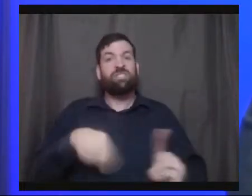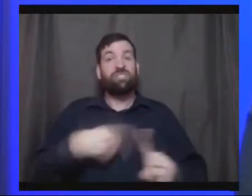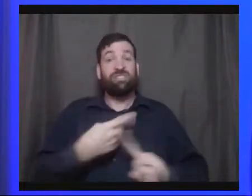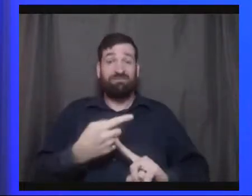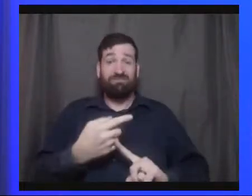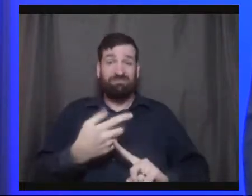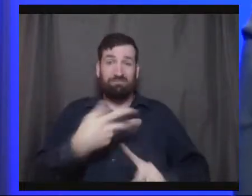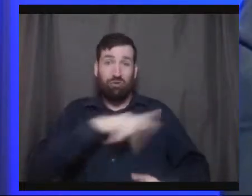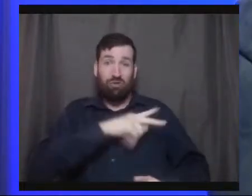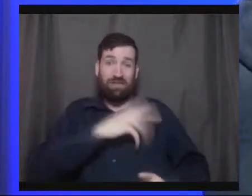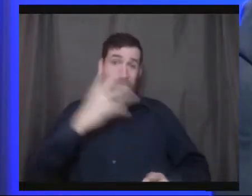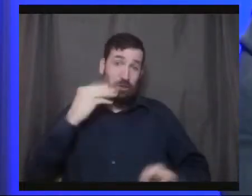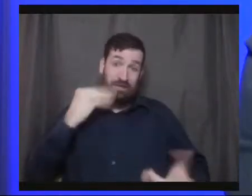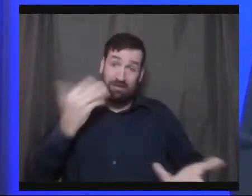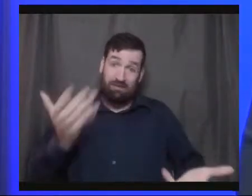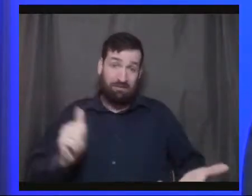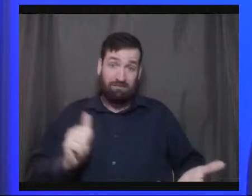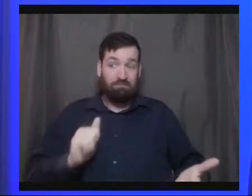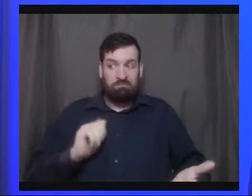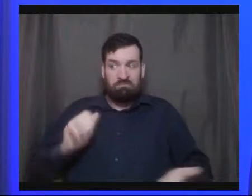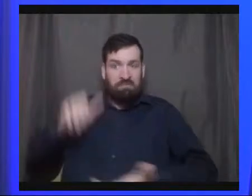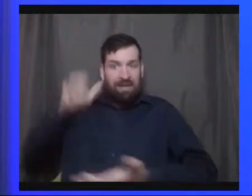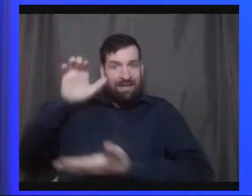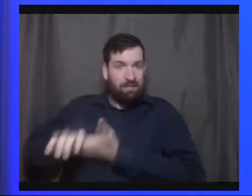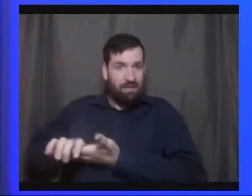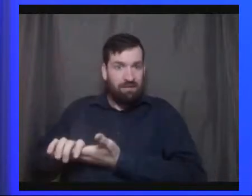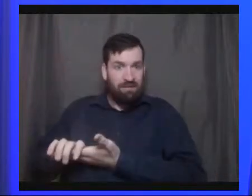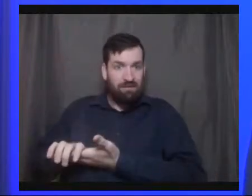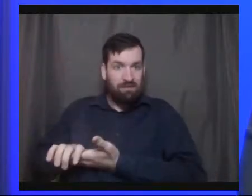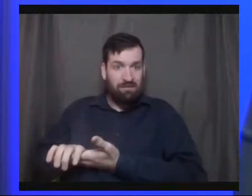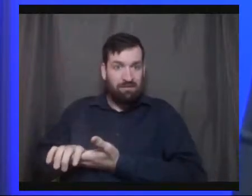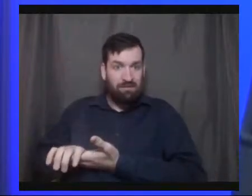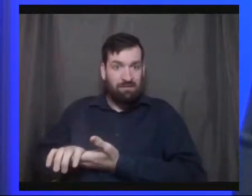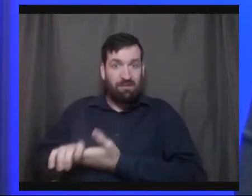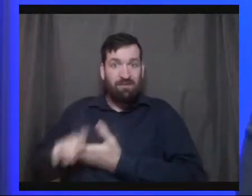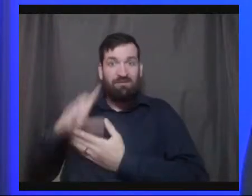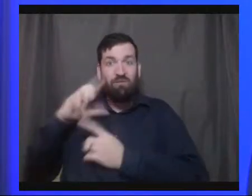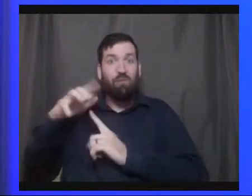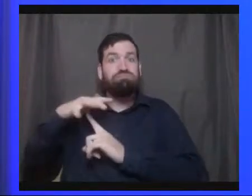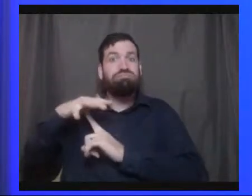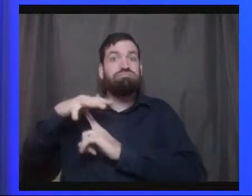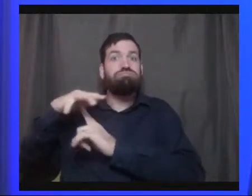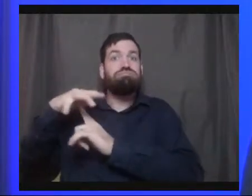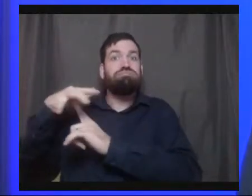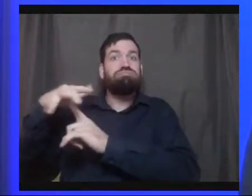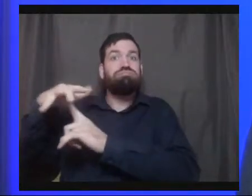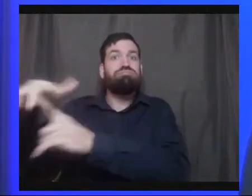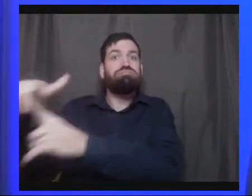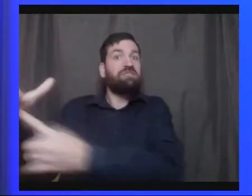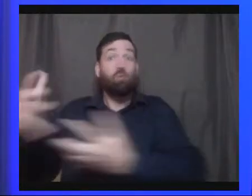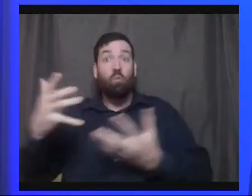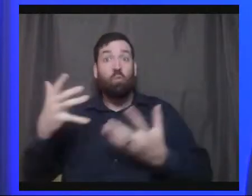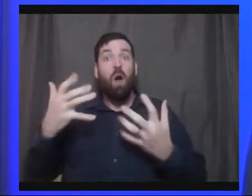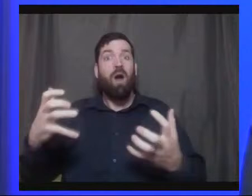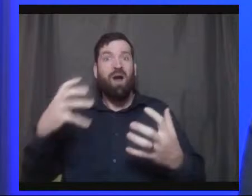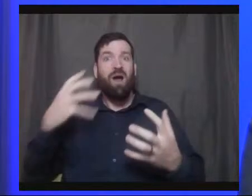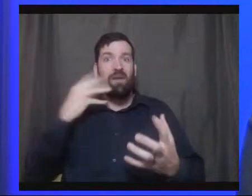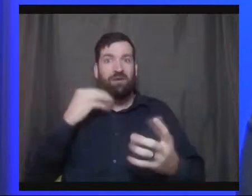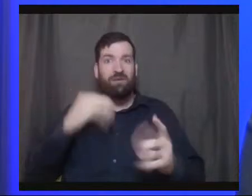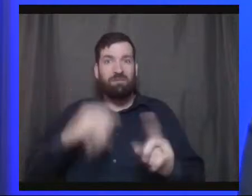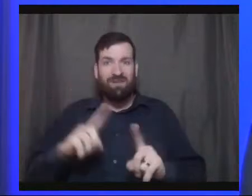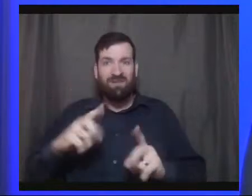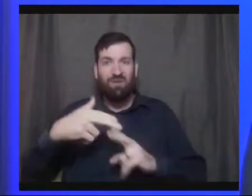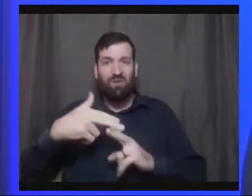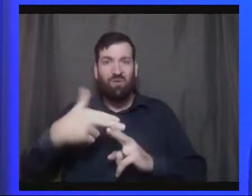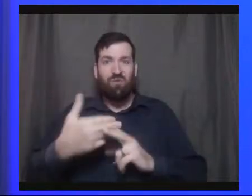mean, taking my husband for a helicopter ride for the first time, something he always wanted to do, but there's that weight limit that